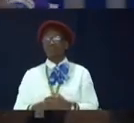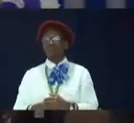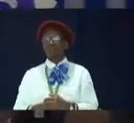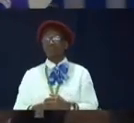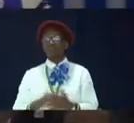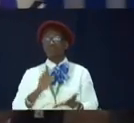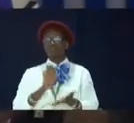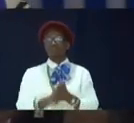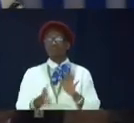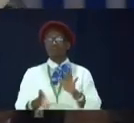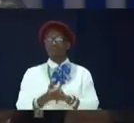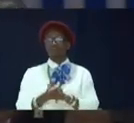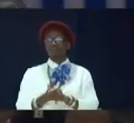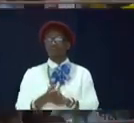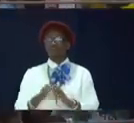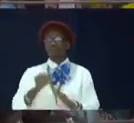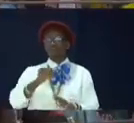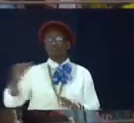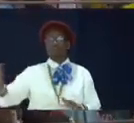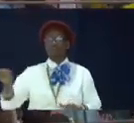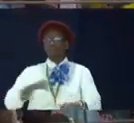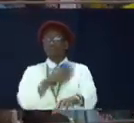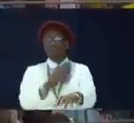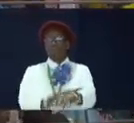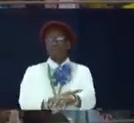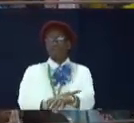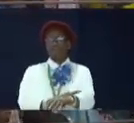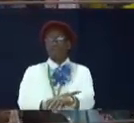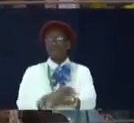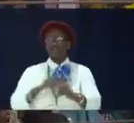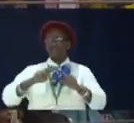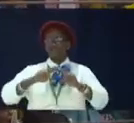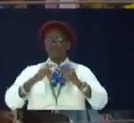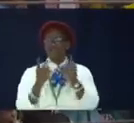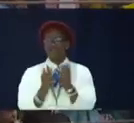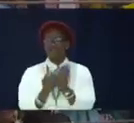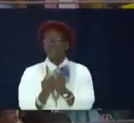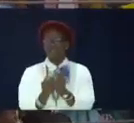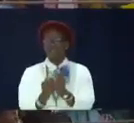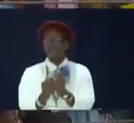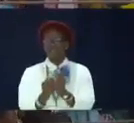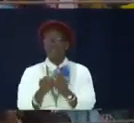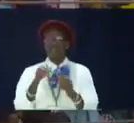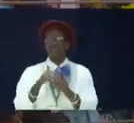Become a mighty vessel in the hand of the Almighty God.